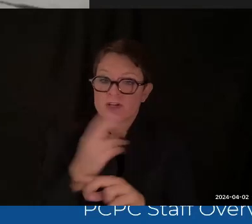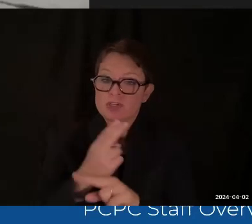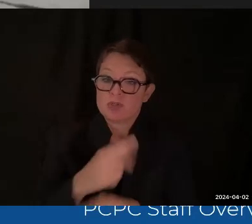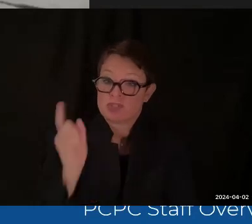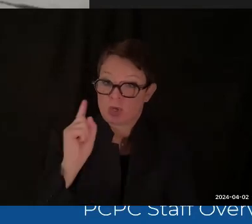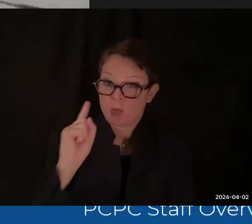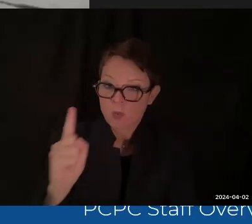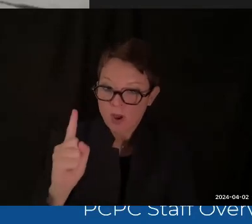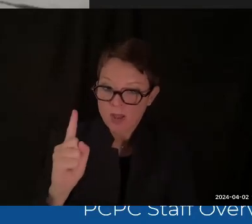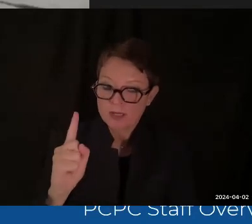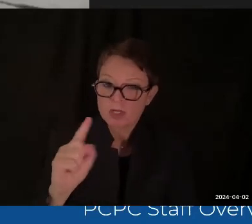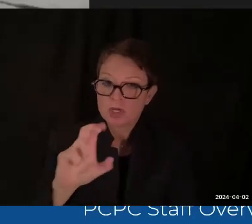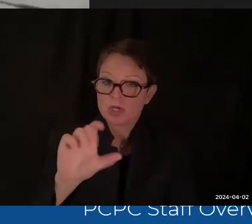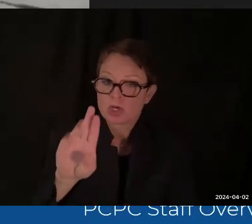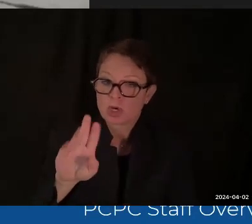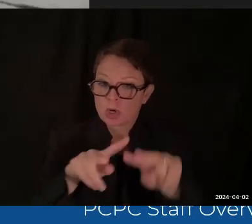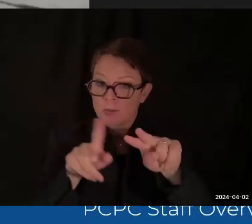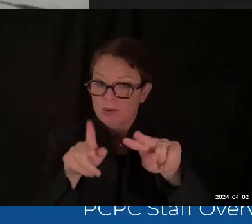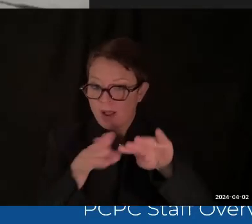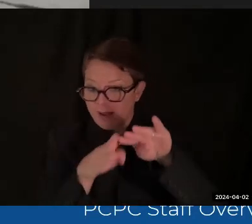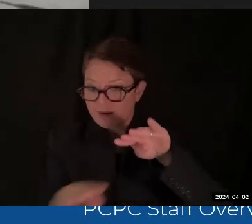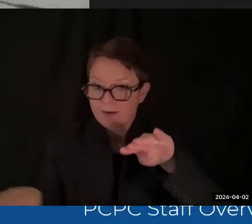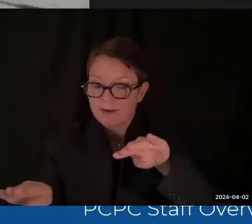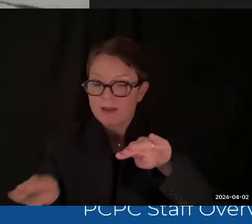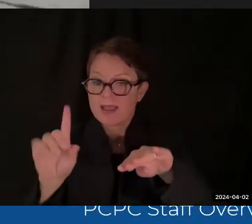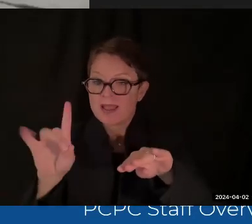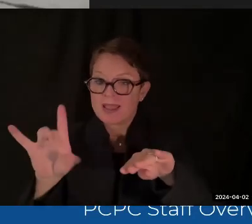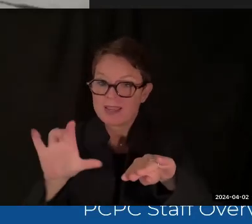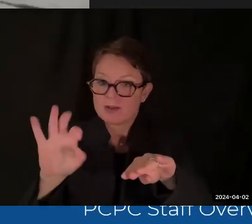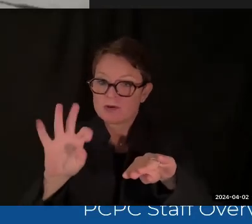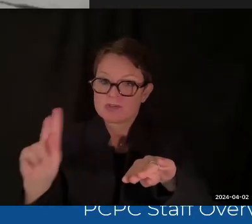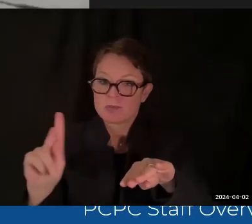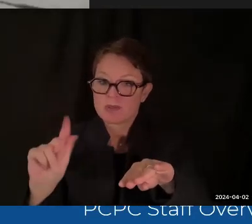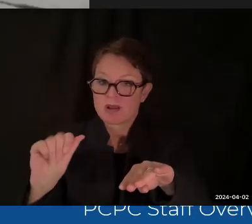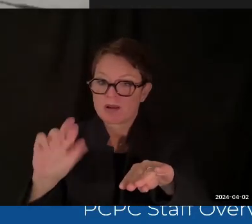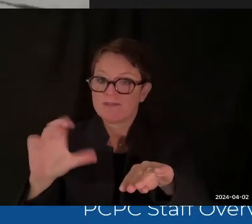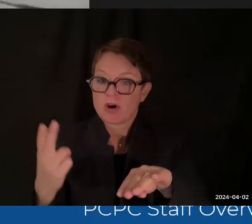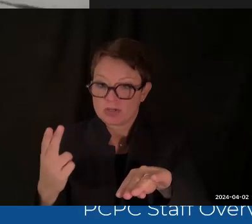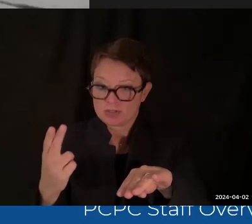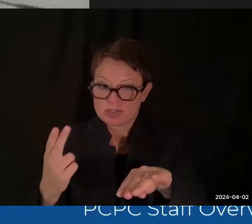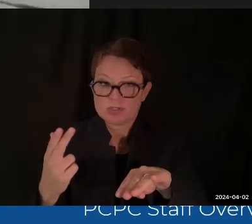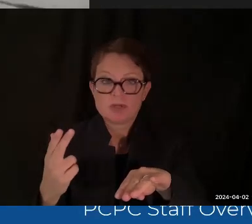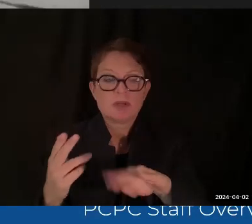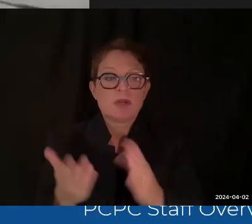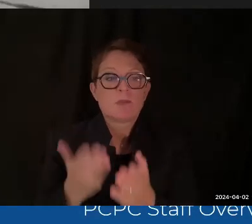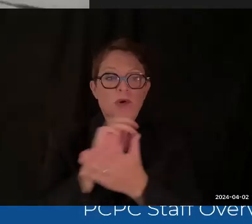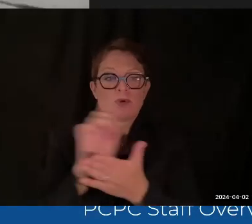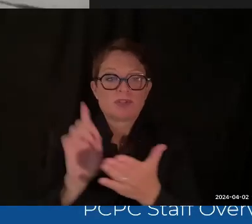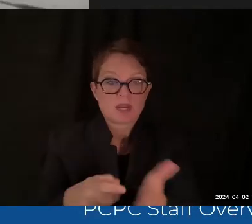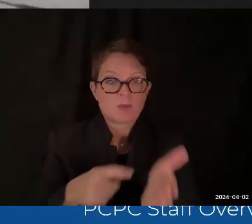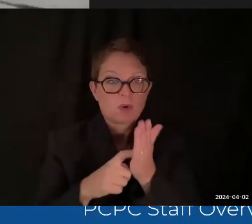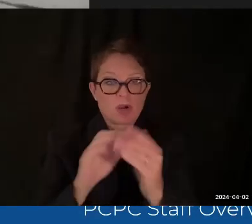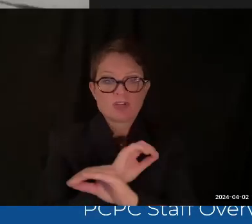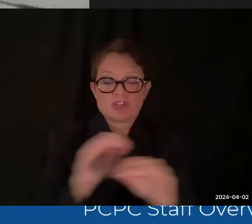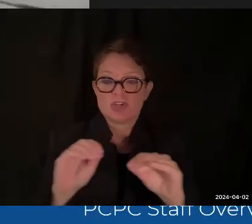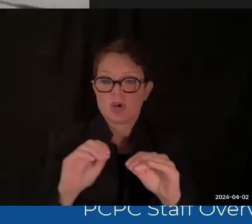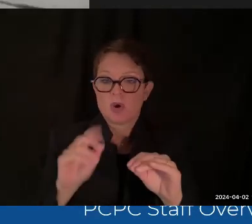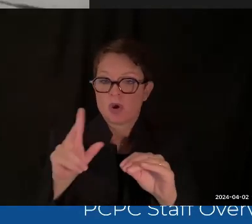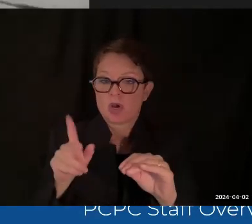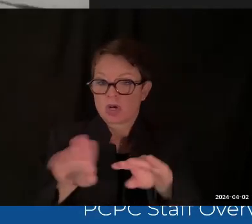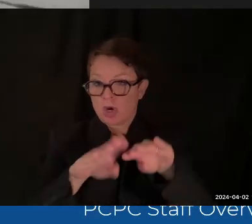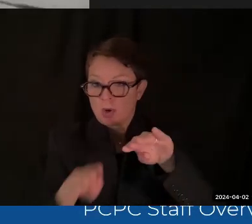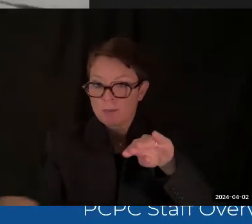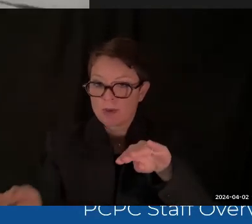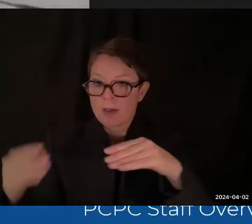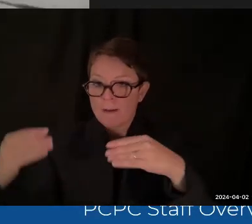single existing curb cut on the 800 block of Arch Street. The proposed design requires no curb cuts on